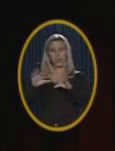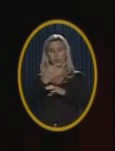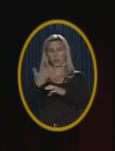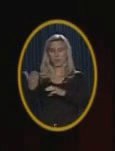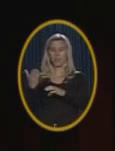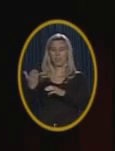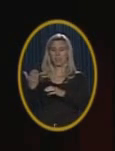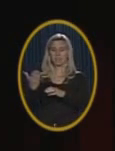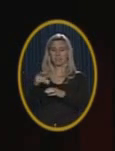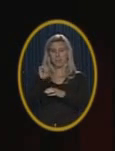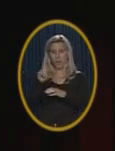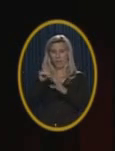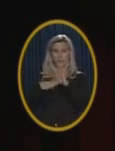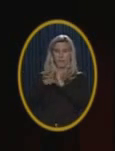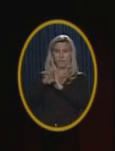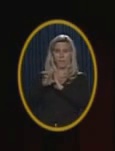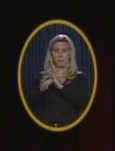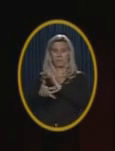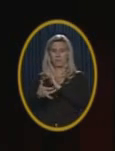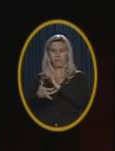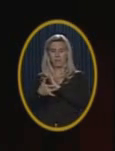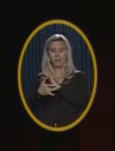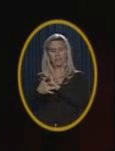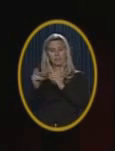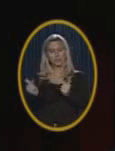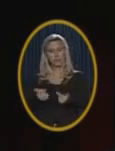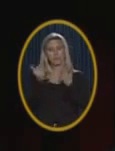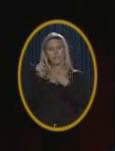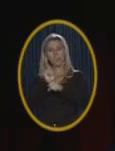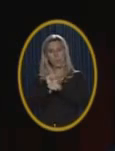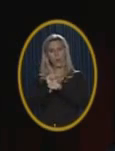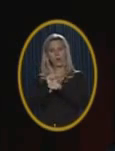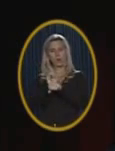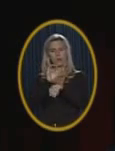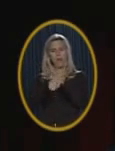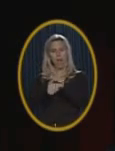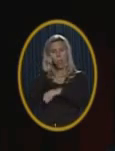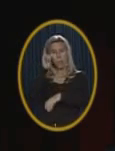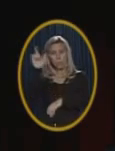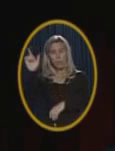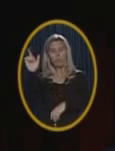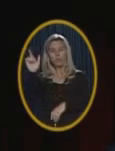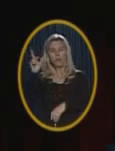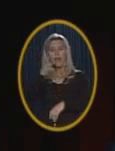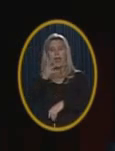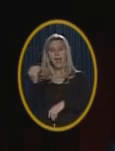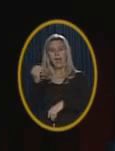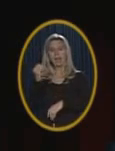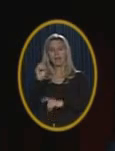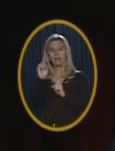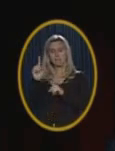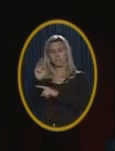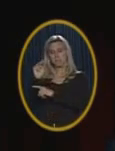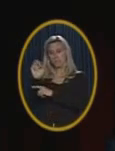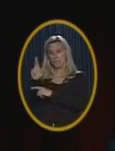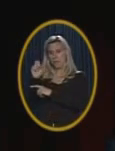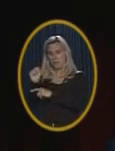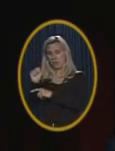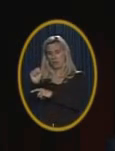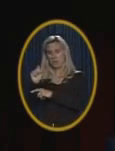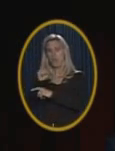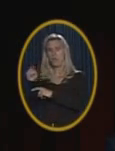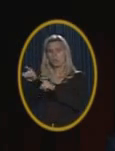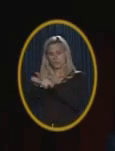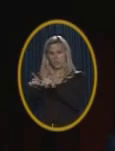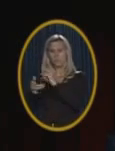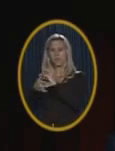do, developing the technology we need to live and work on, learn to live and work on the moon and on Mars, are the very technologies